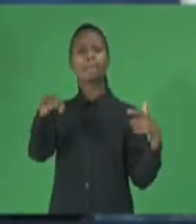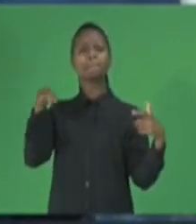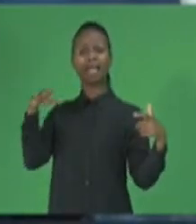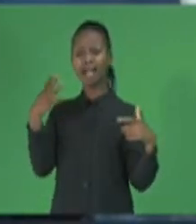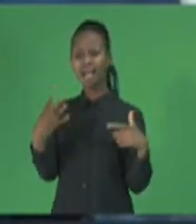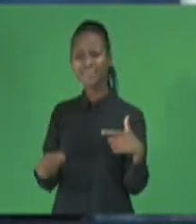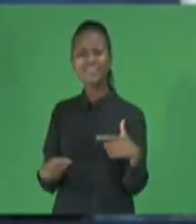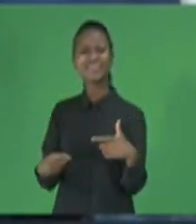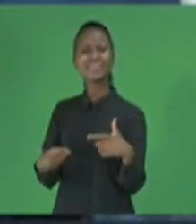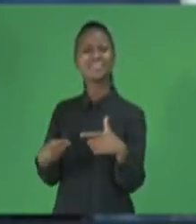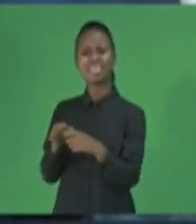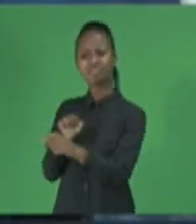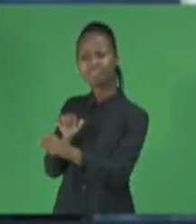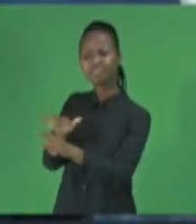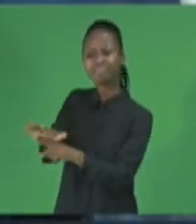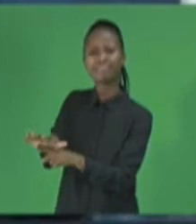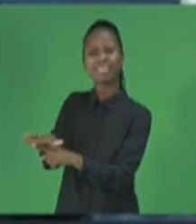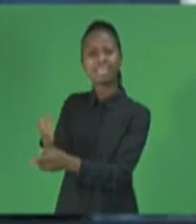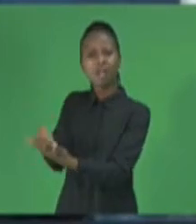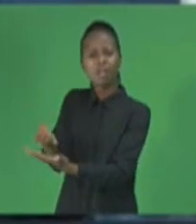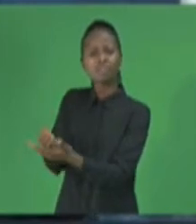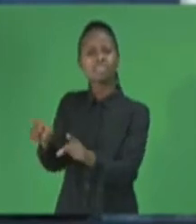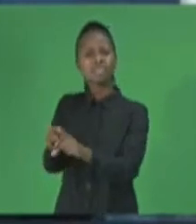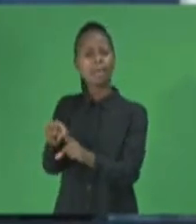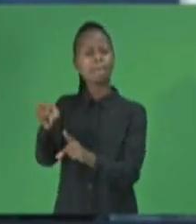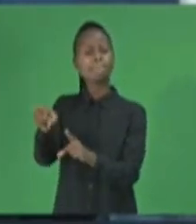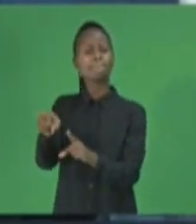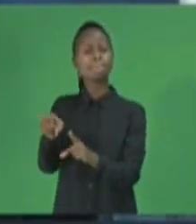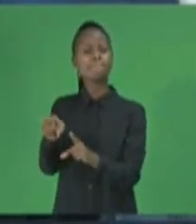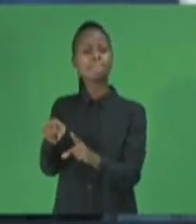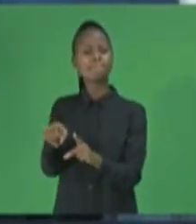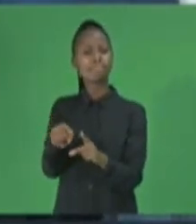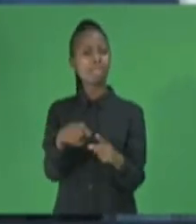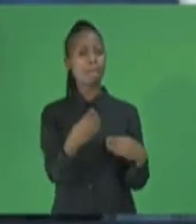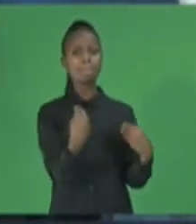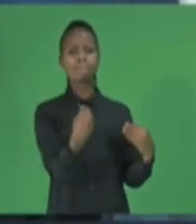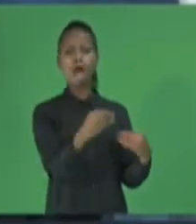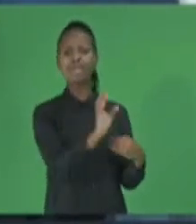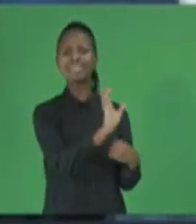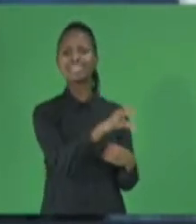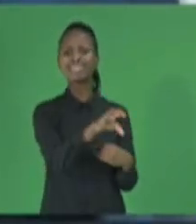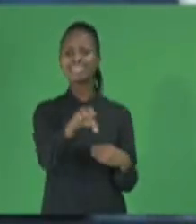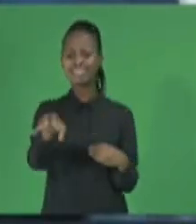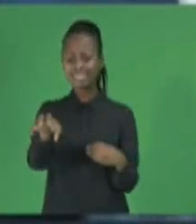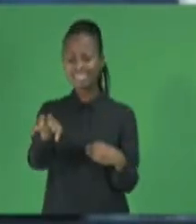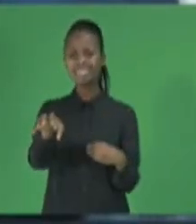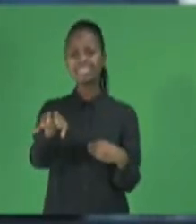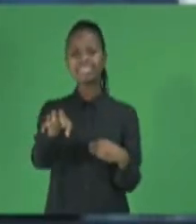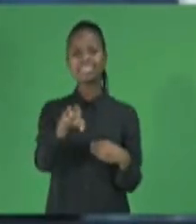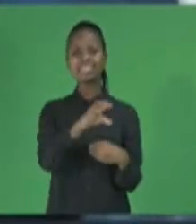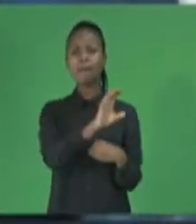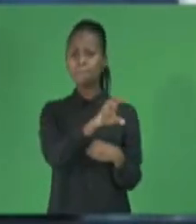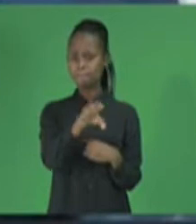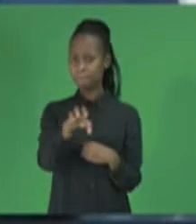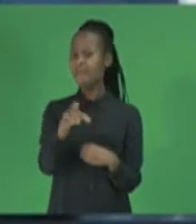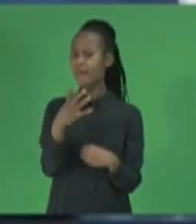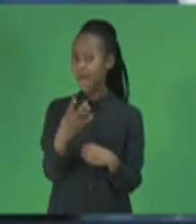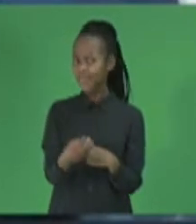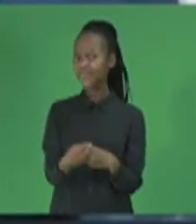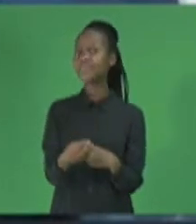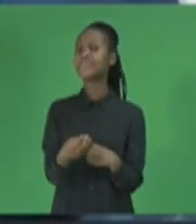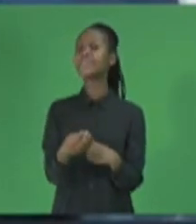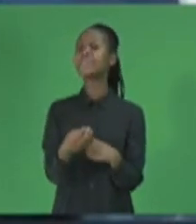pressures and hikes in rates in other emerging markets? Alex Winning from Reuters had a